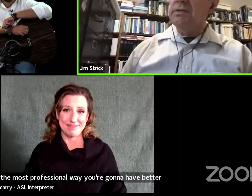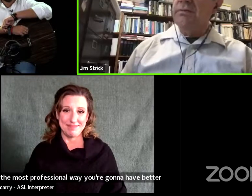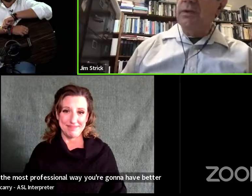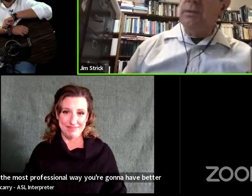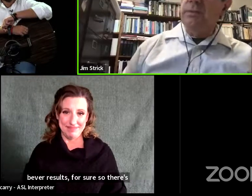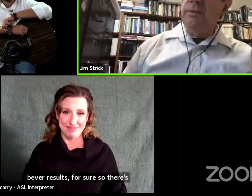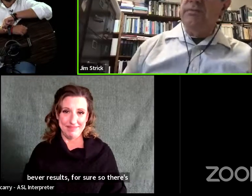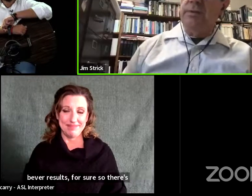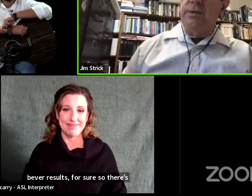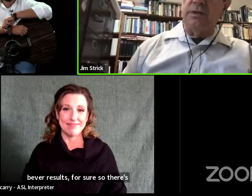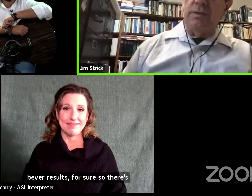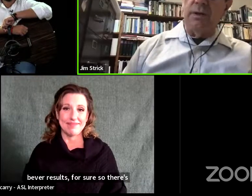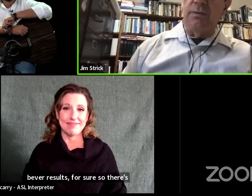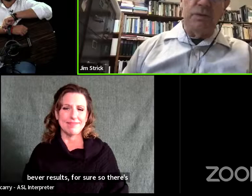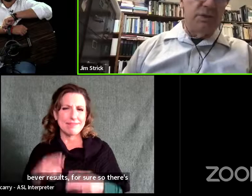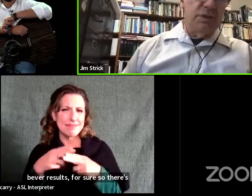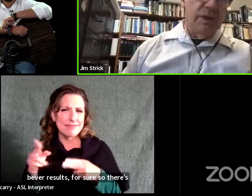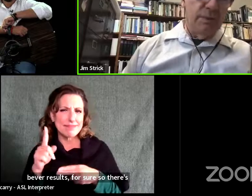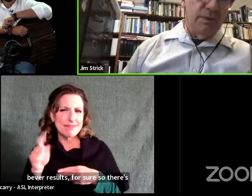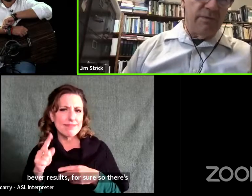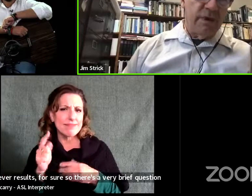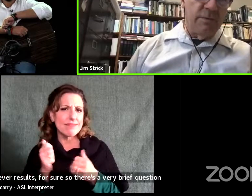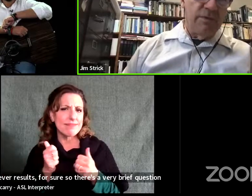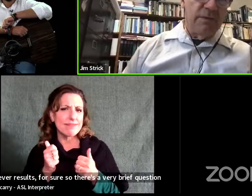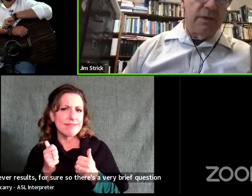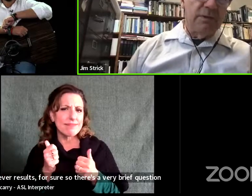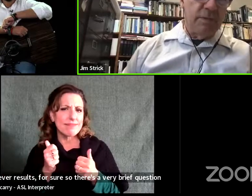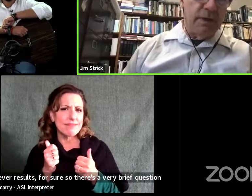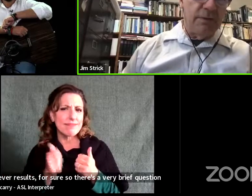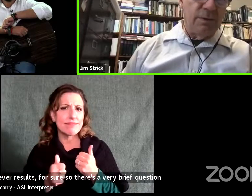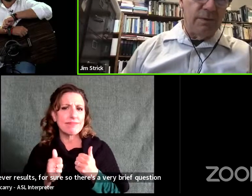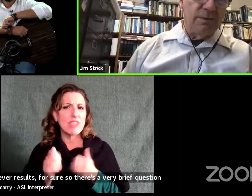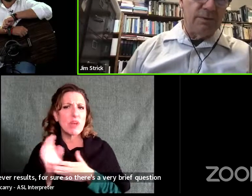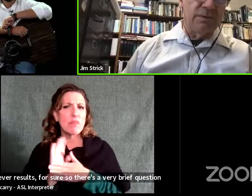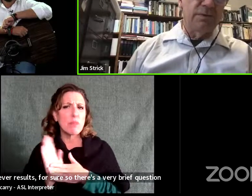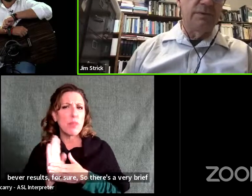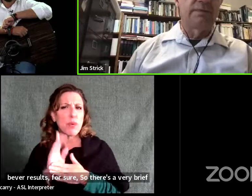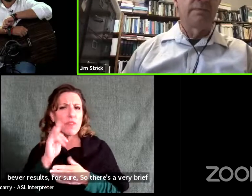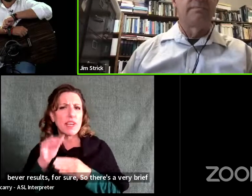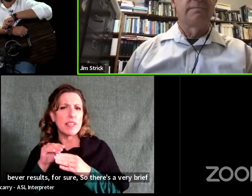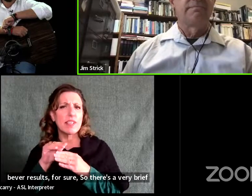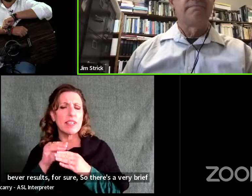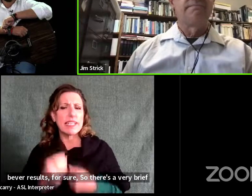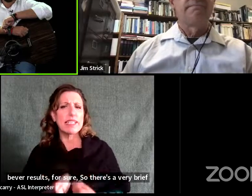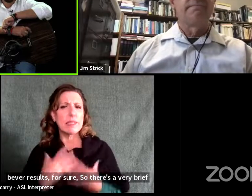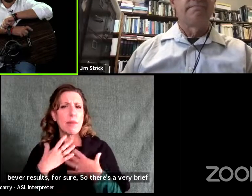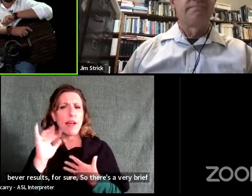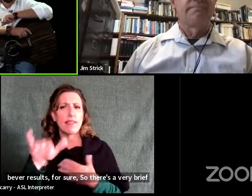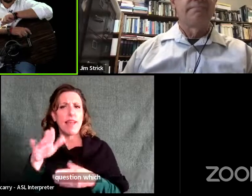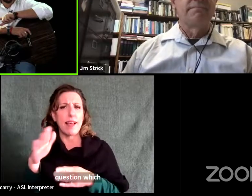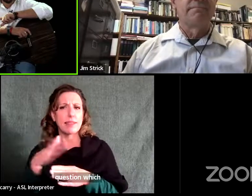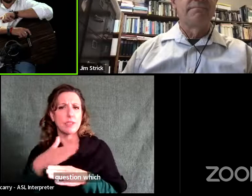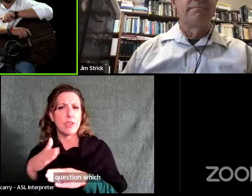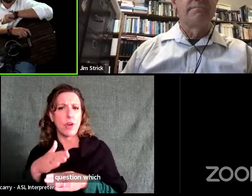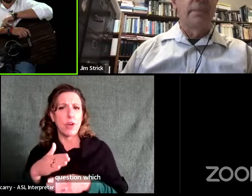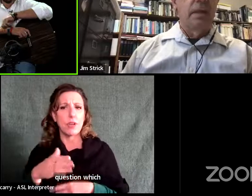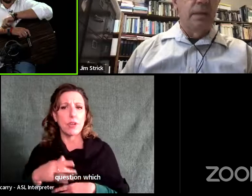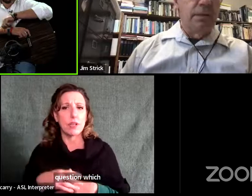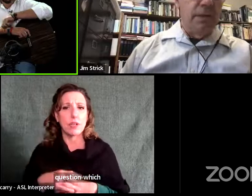So there's a very brief question. Which Almodovar movie inspired Ojos? Oh, I didn't get